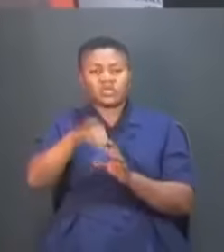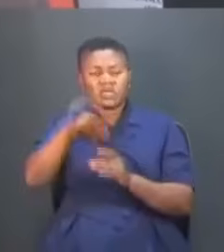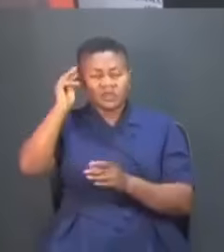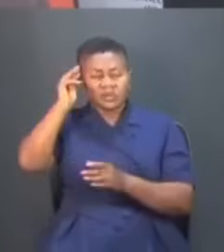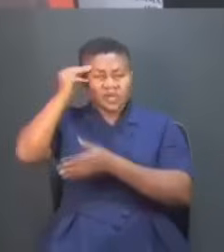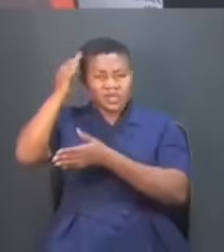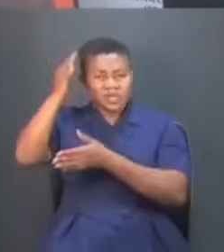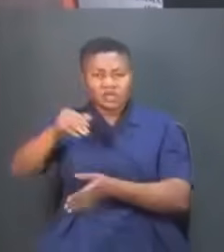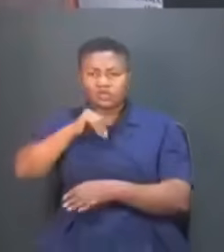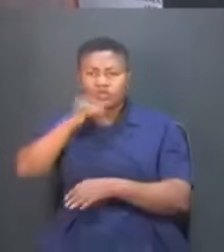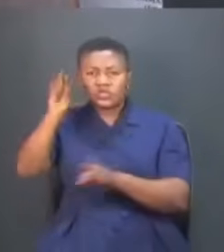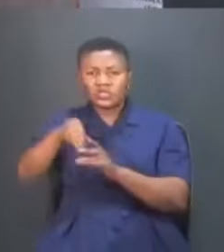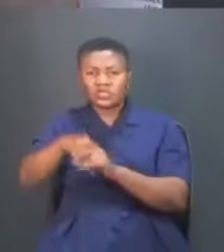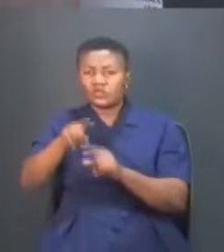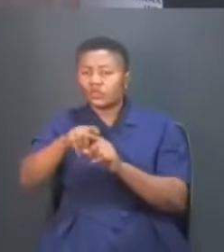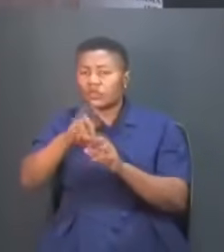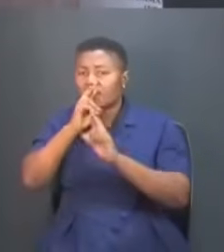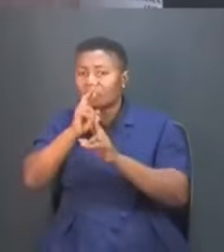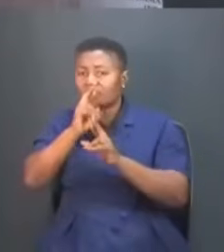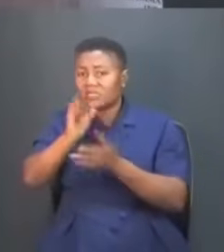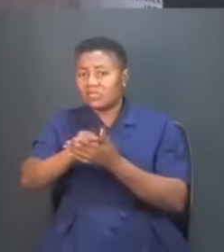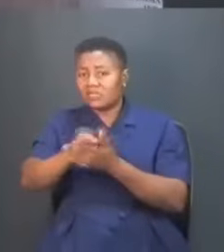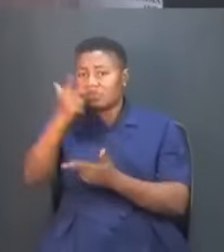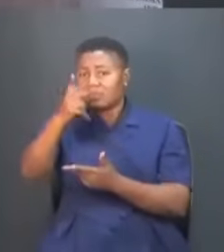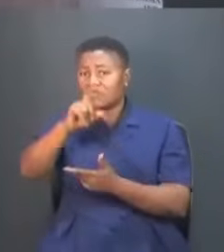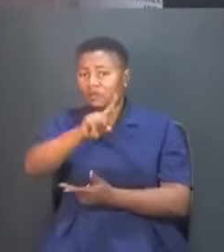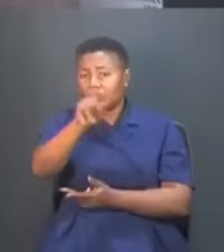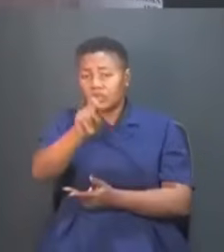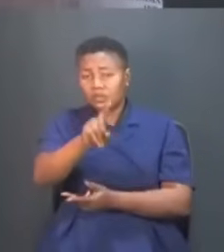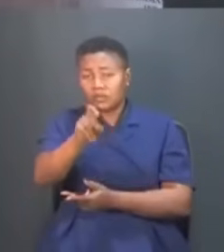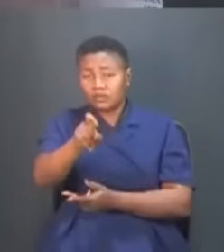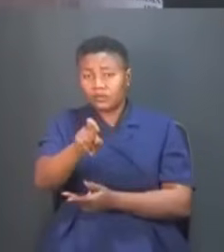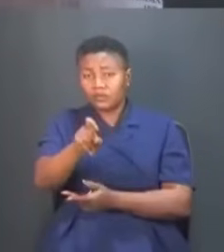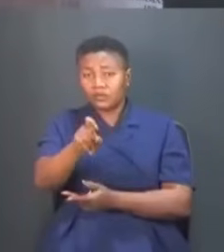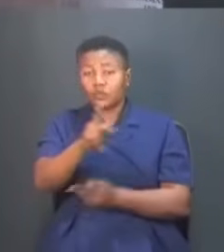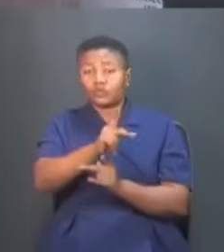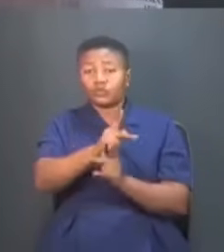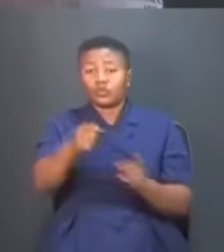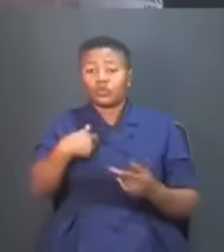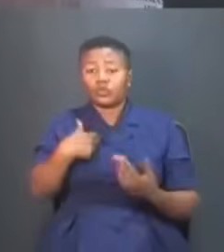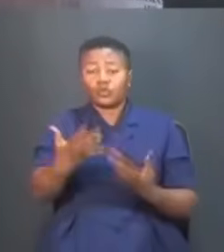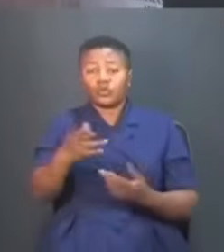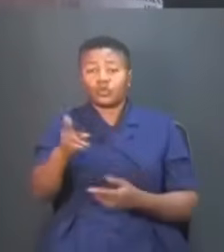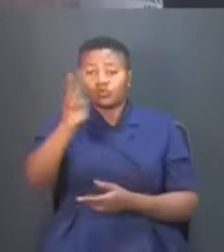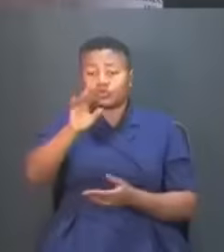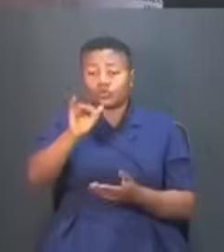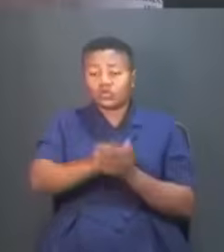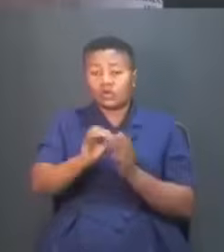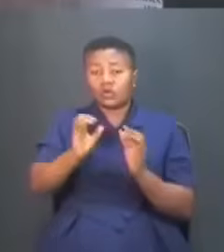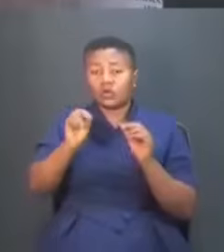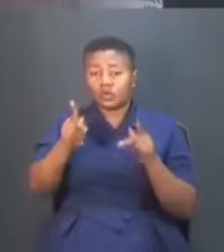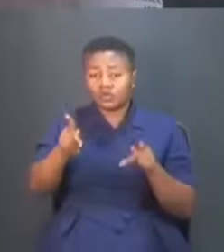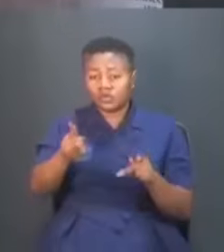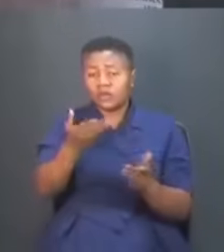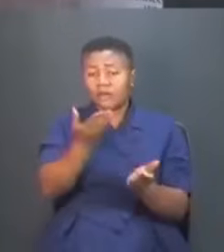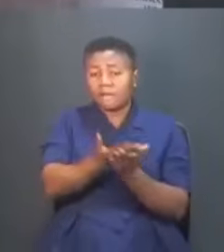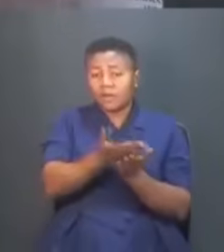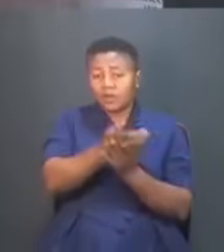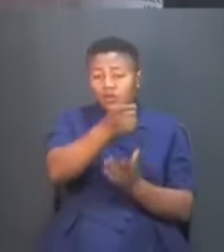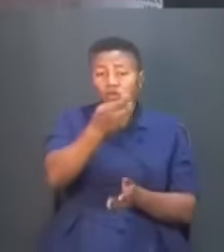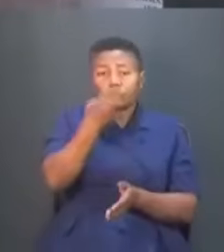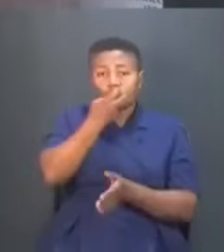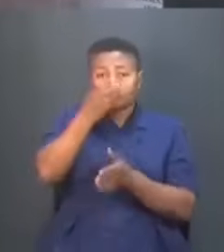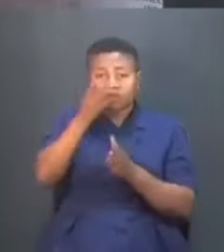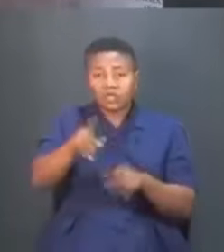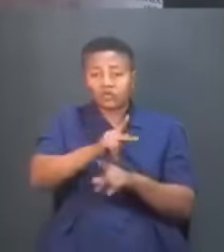with the 3 questions standing in his name. So I want to use the opportunity to pray you to do a committee of